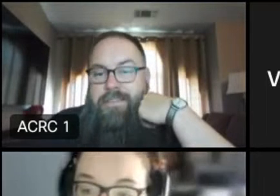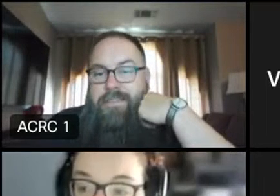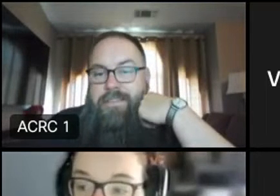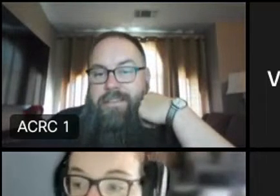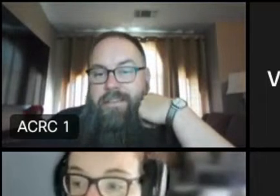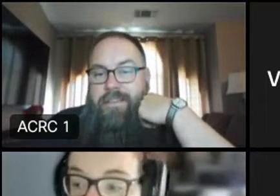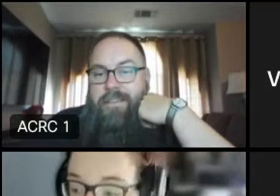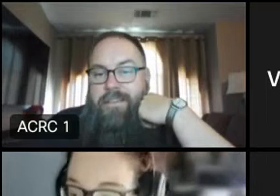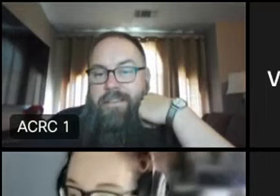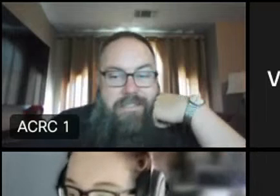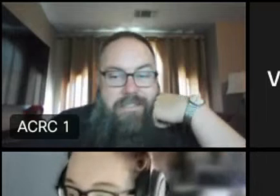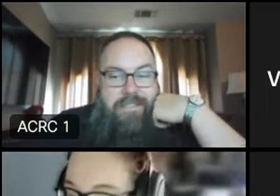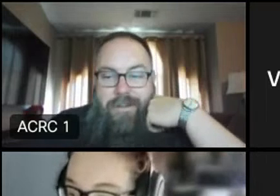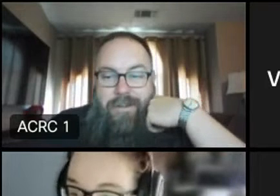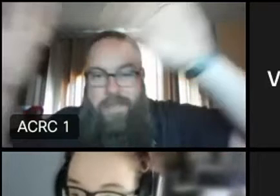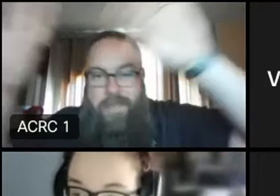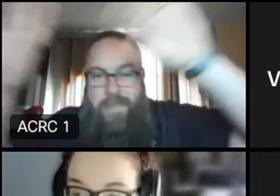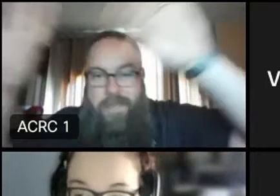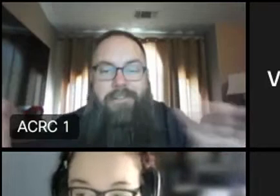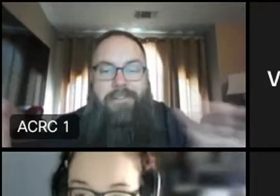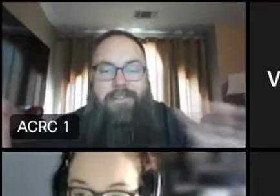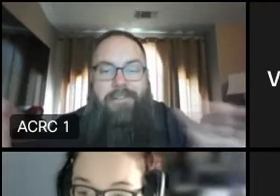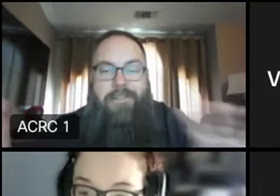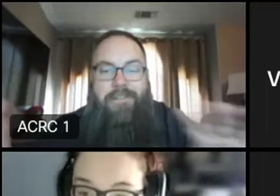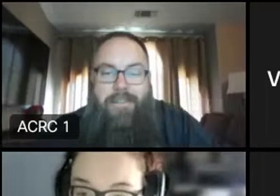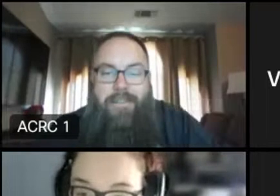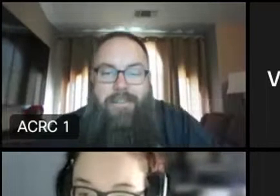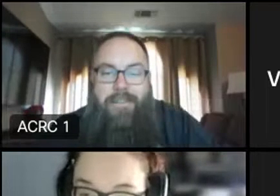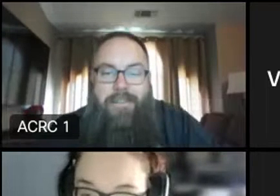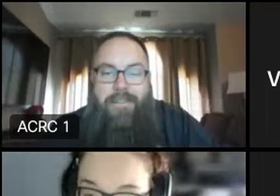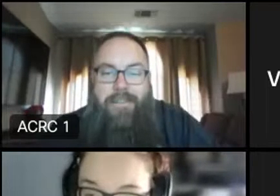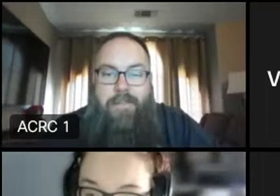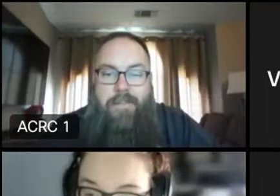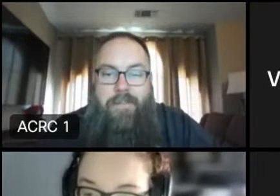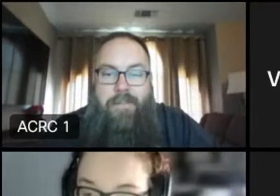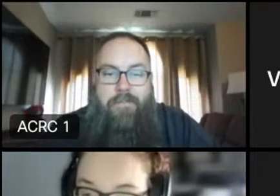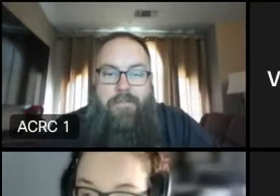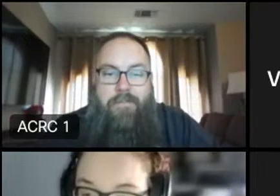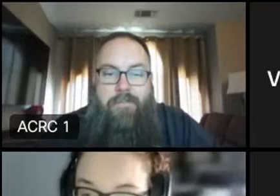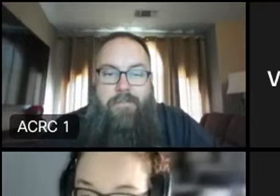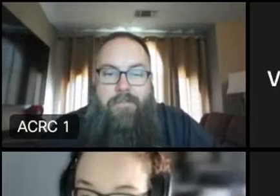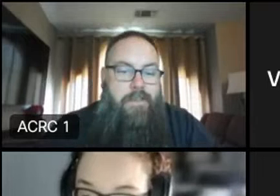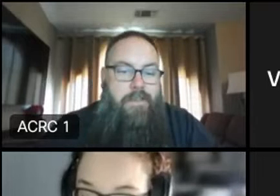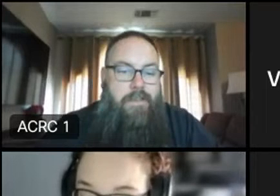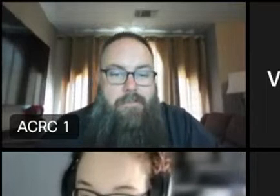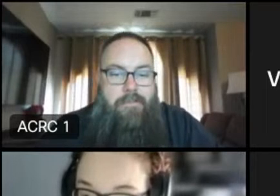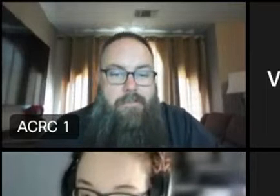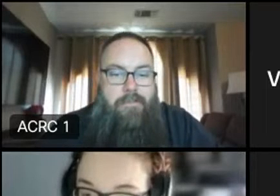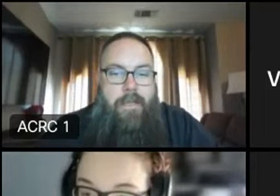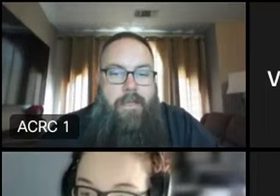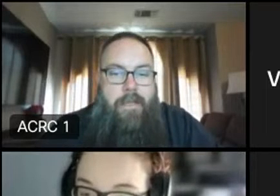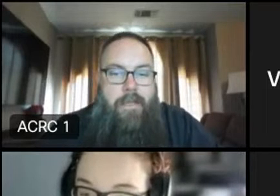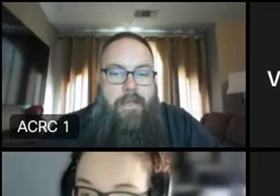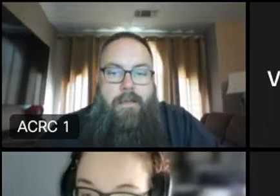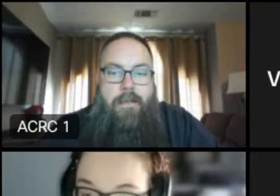that's kind of the prompting for this whole meeting here is, and the discussions that I've been having with Michelle Johnson this week and with